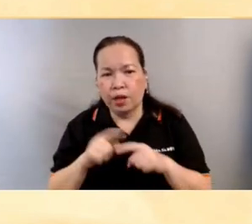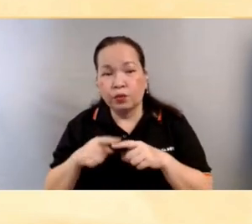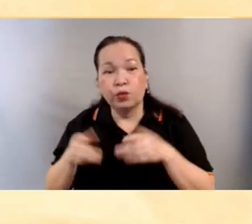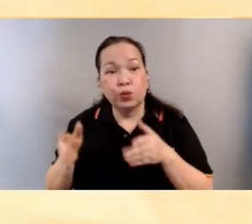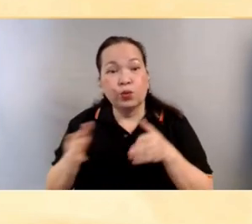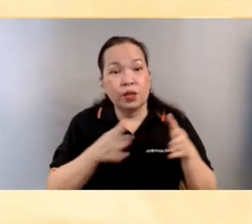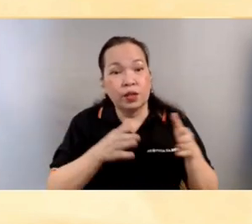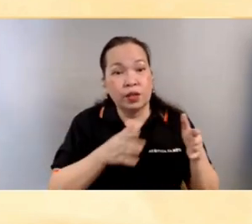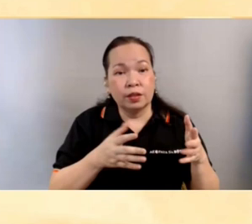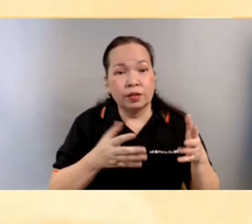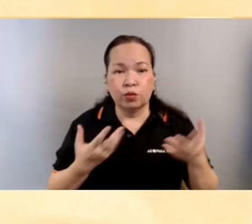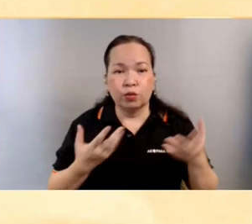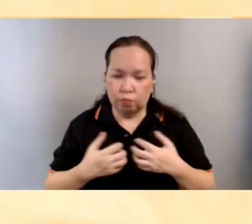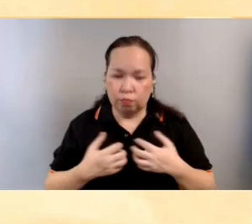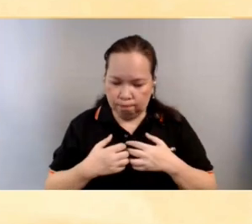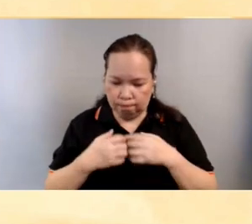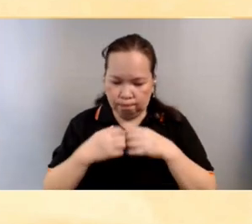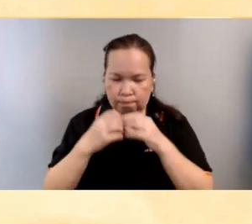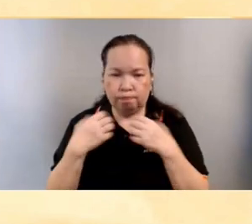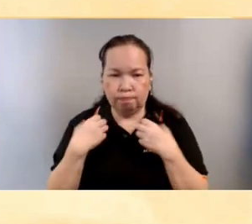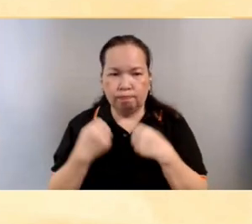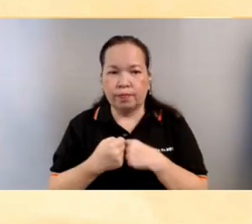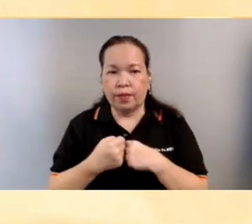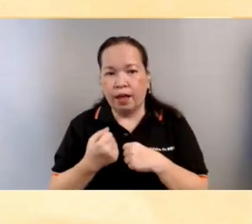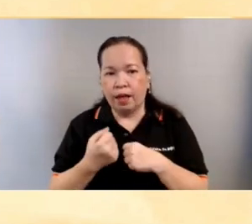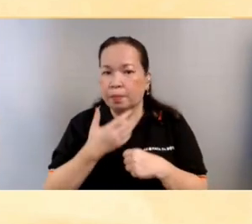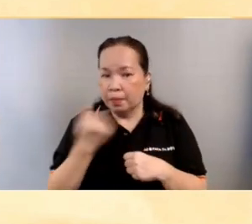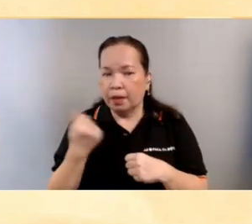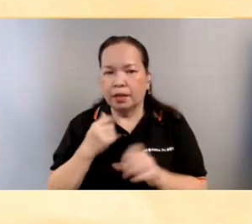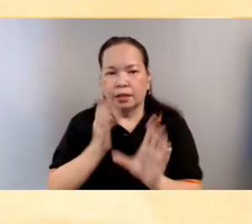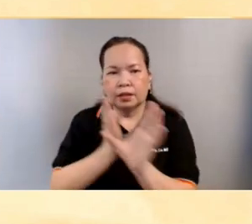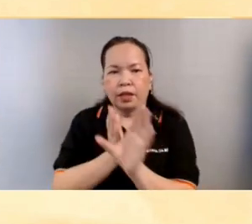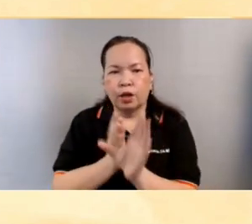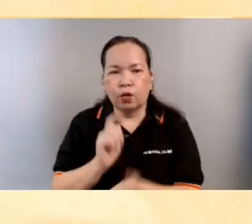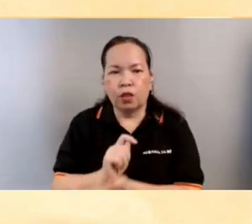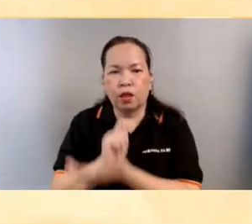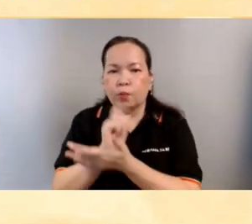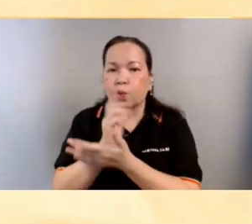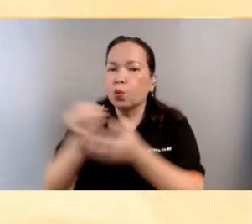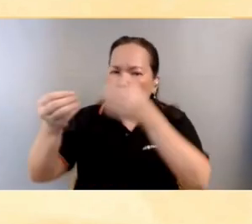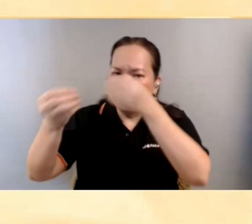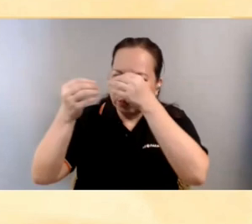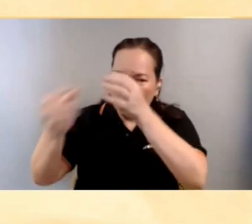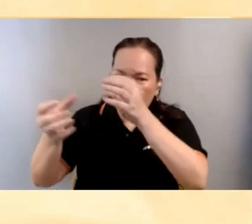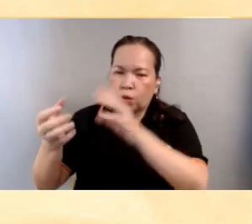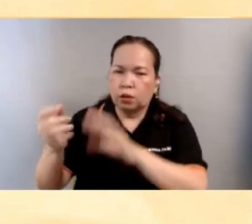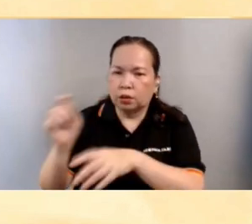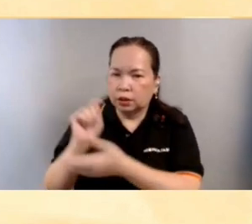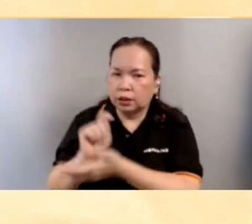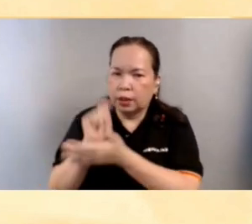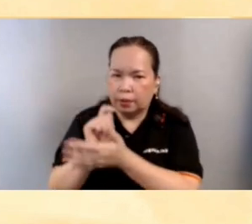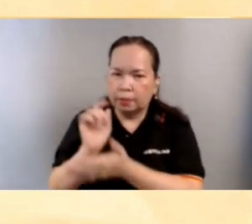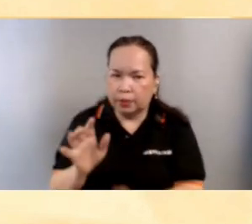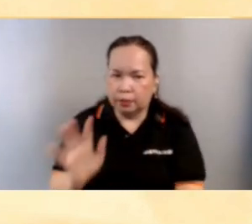strategies. And of course, best treatment is psychotherapy by a trauma-trained therapists who can use different